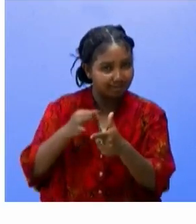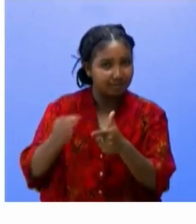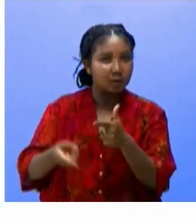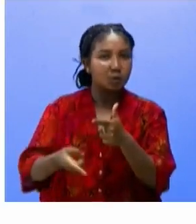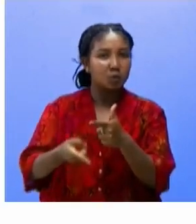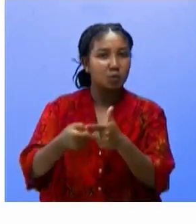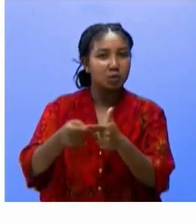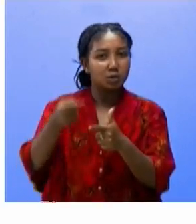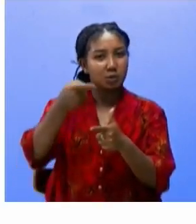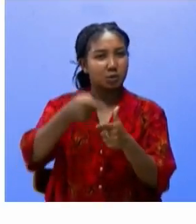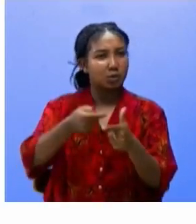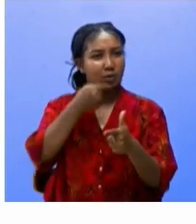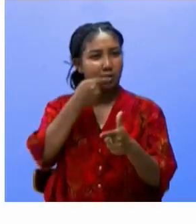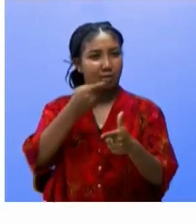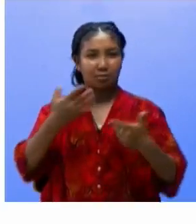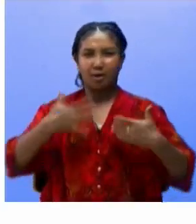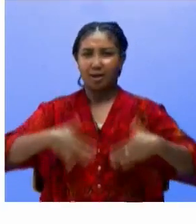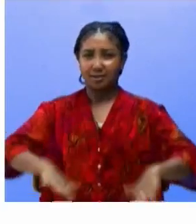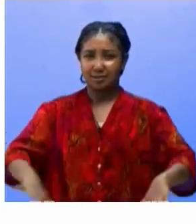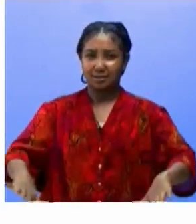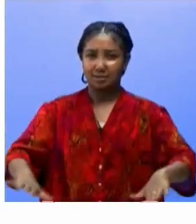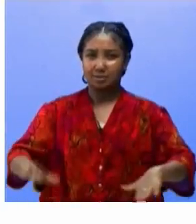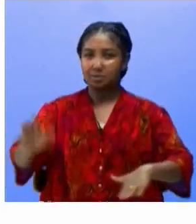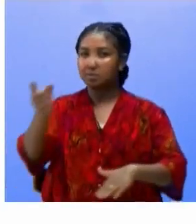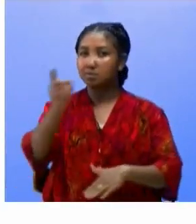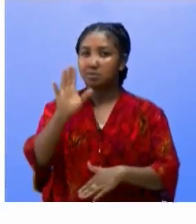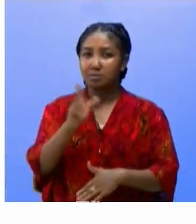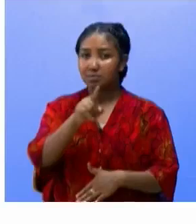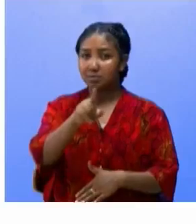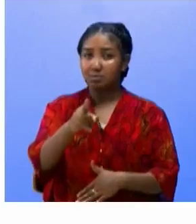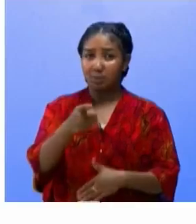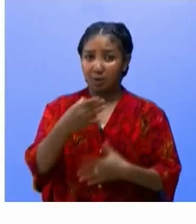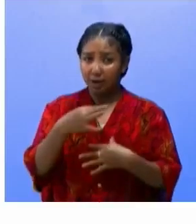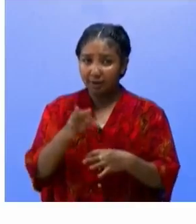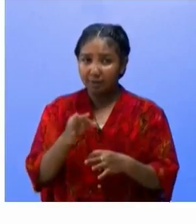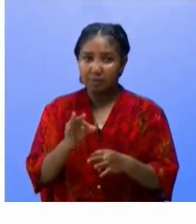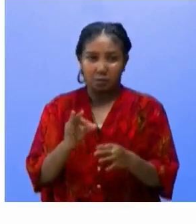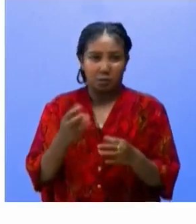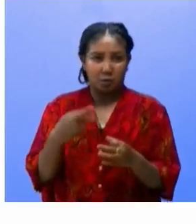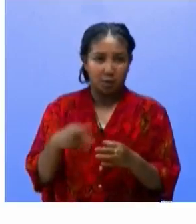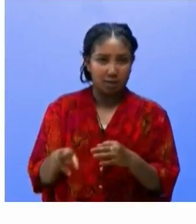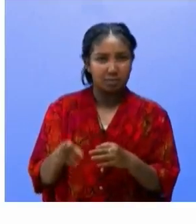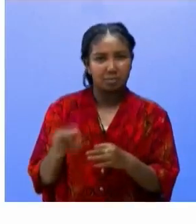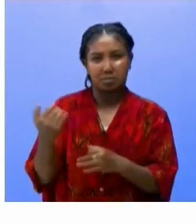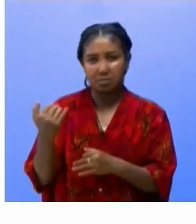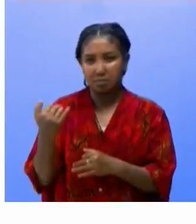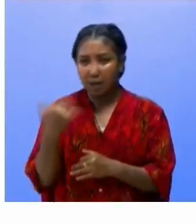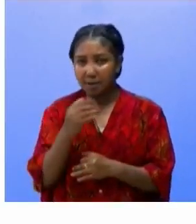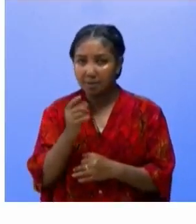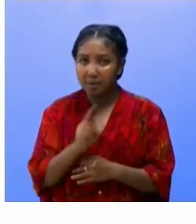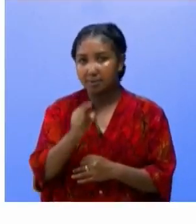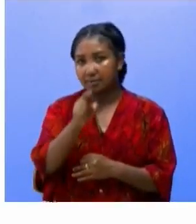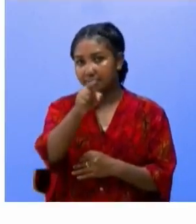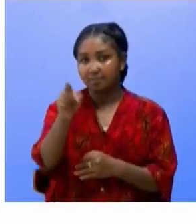What can you say about the dress? What can you say